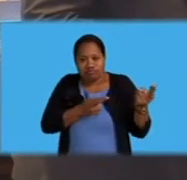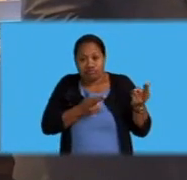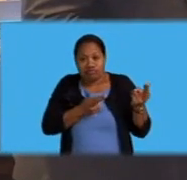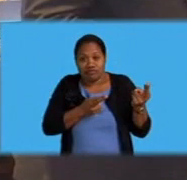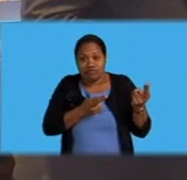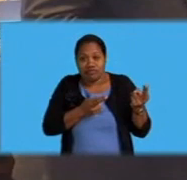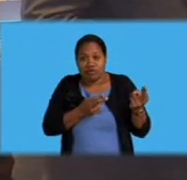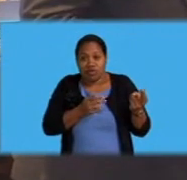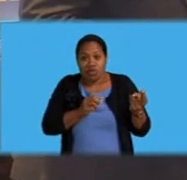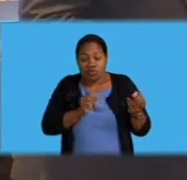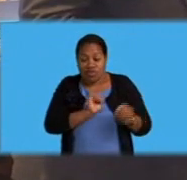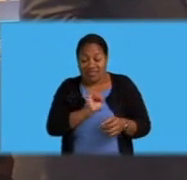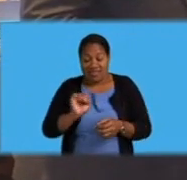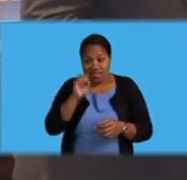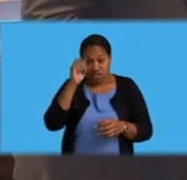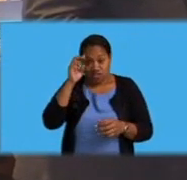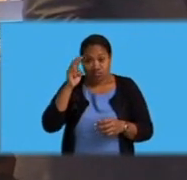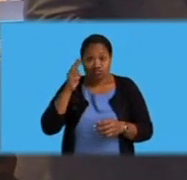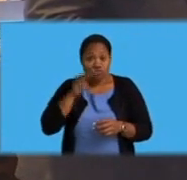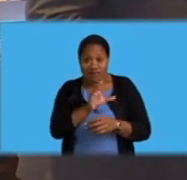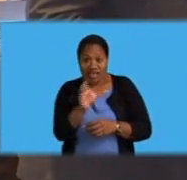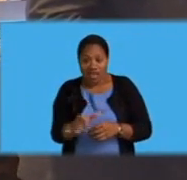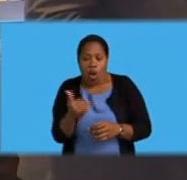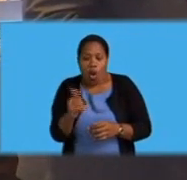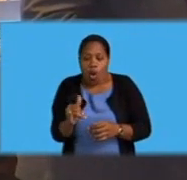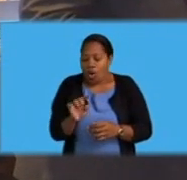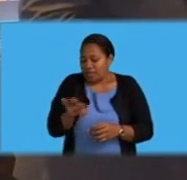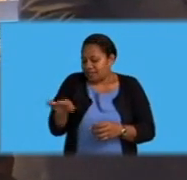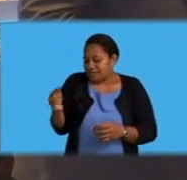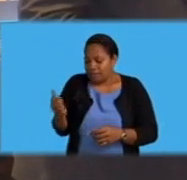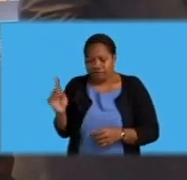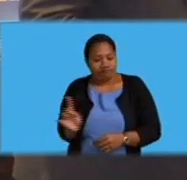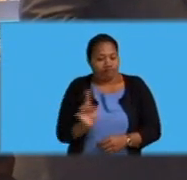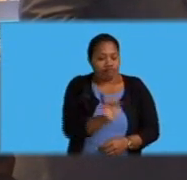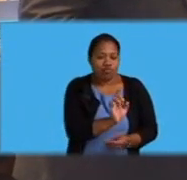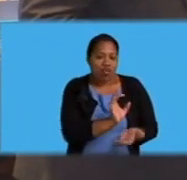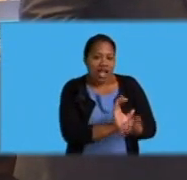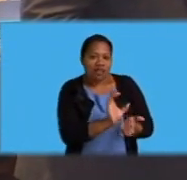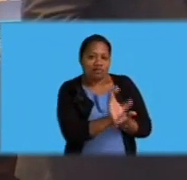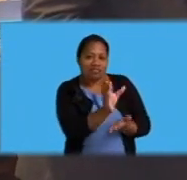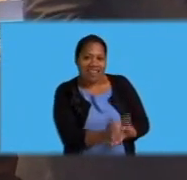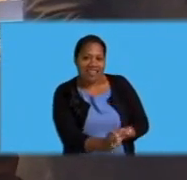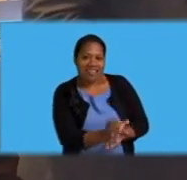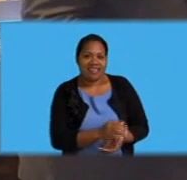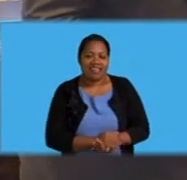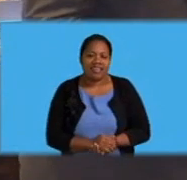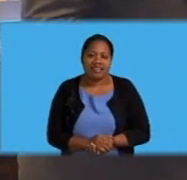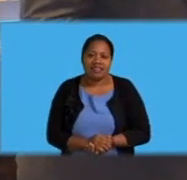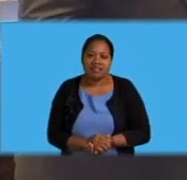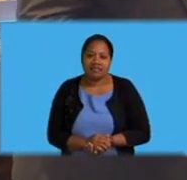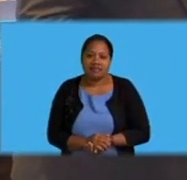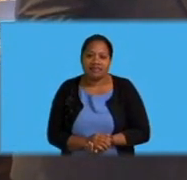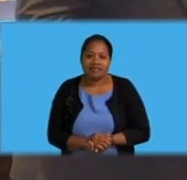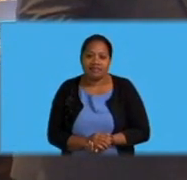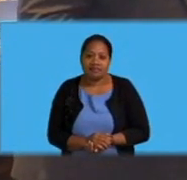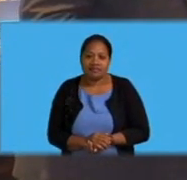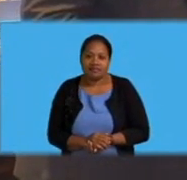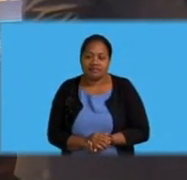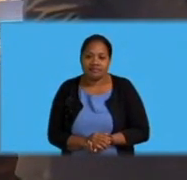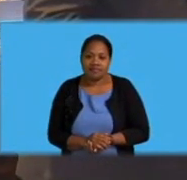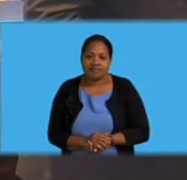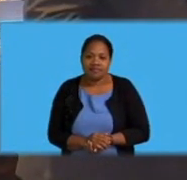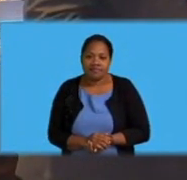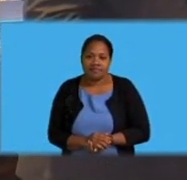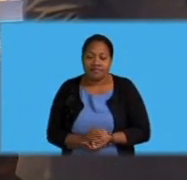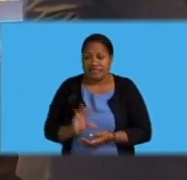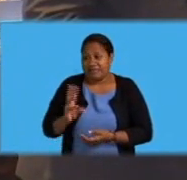they can refer themselves to the counsellor. In some areas, after a traumatic event, it is mandatory that